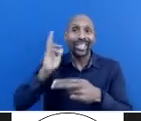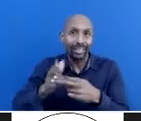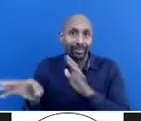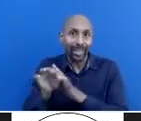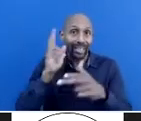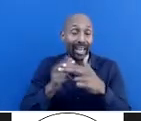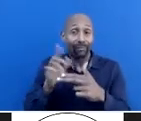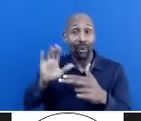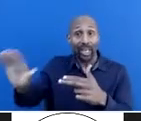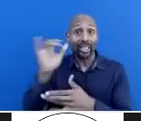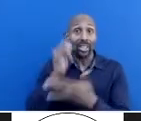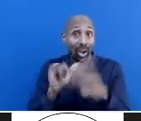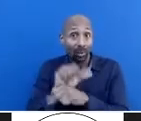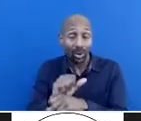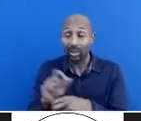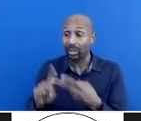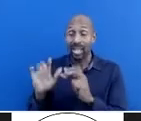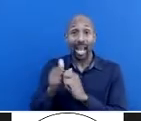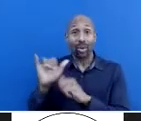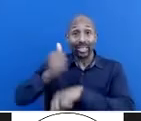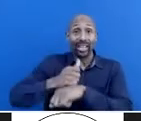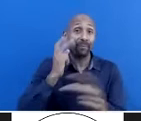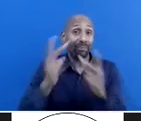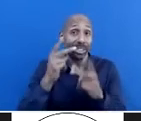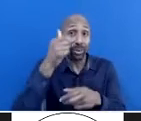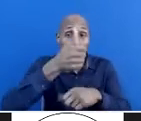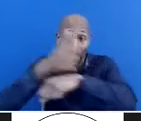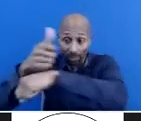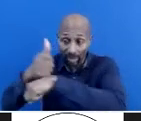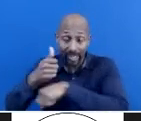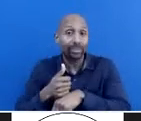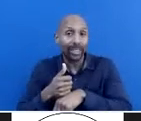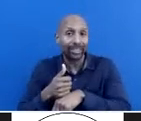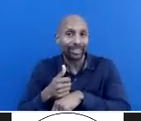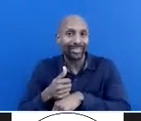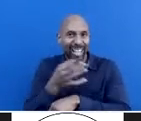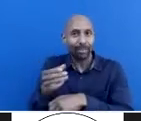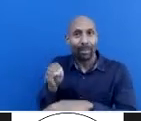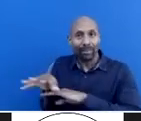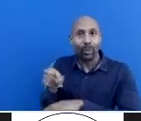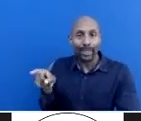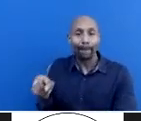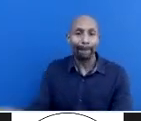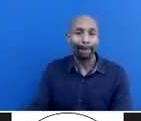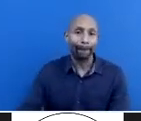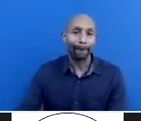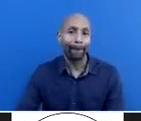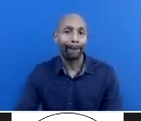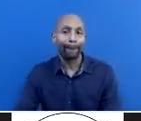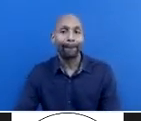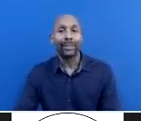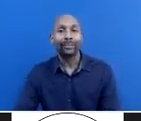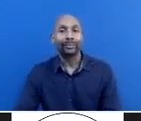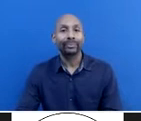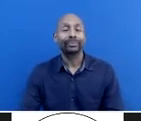the arrangements of the visual items. And I'll say what I mean more directly as we